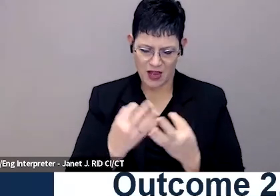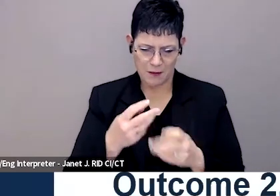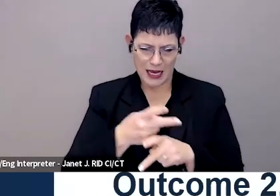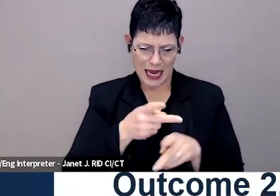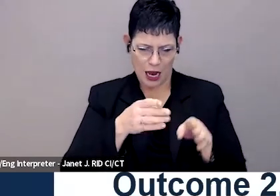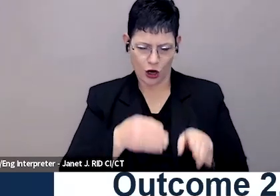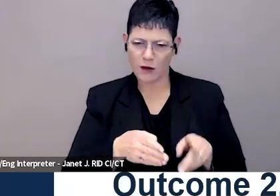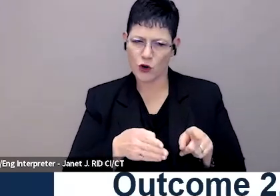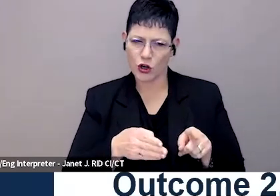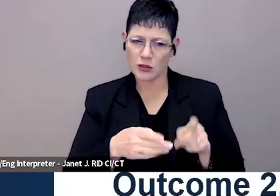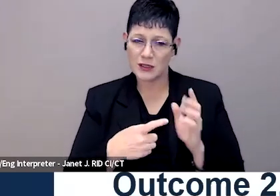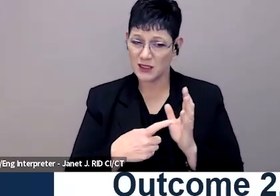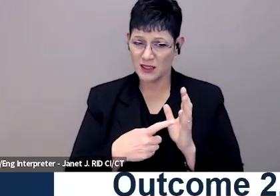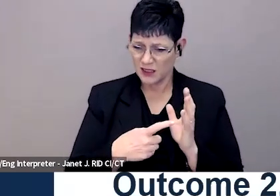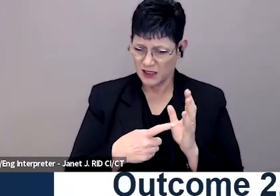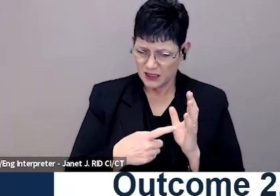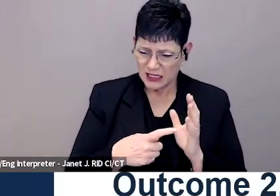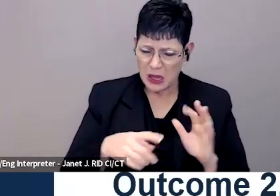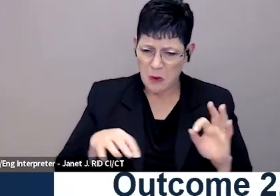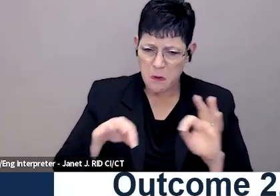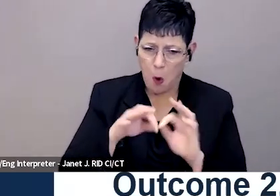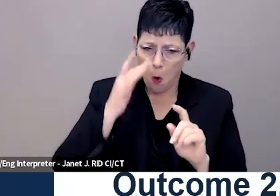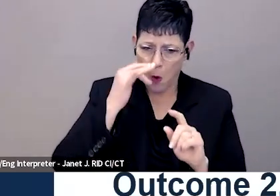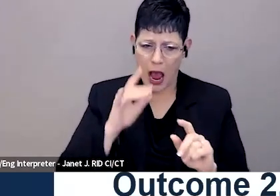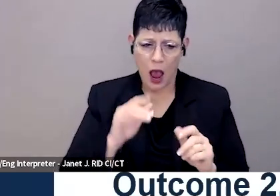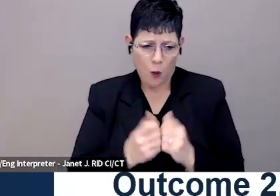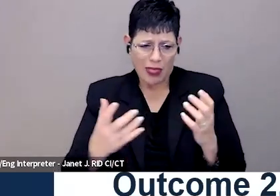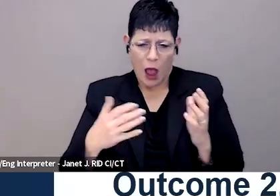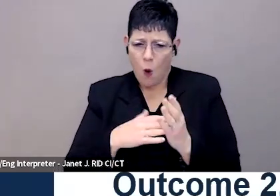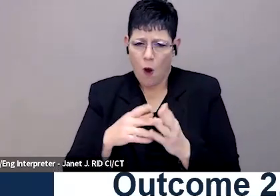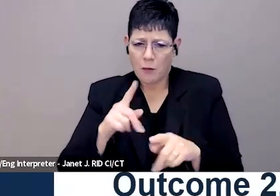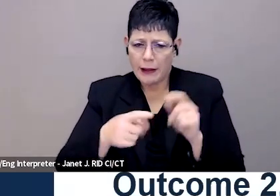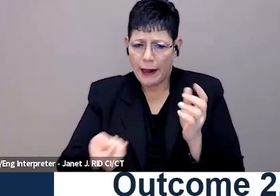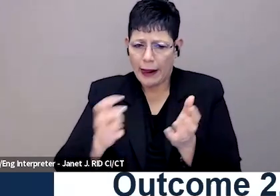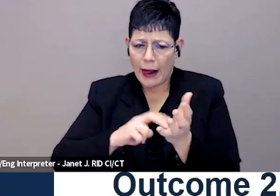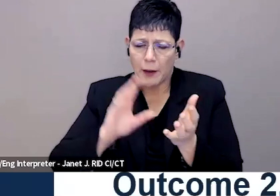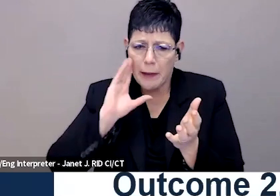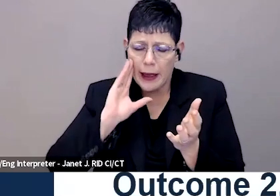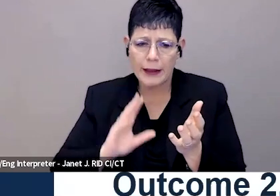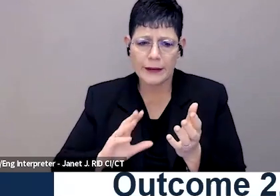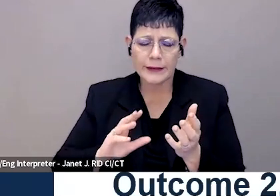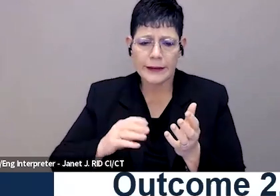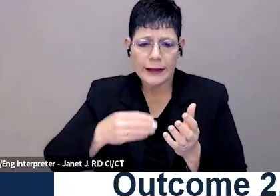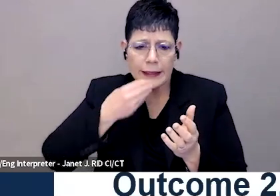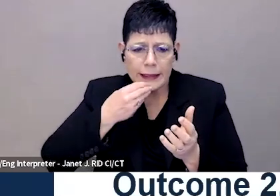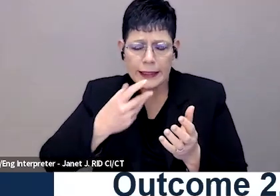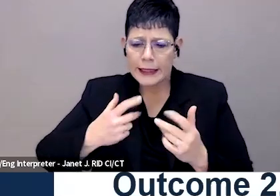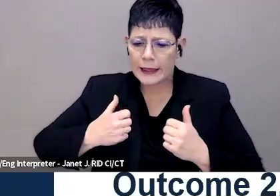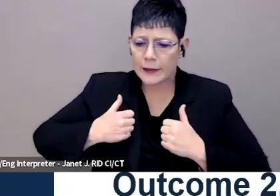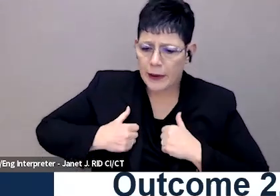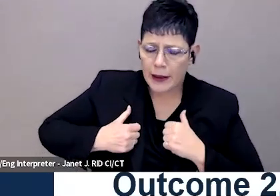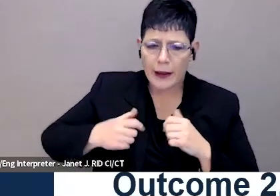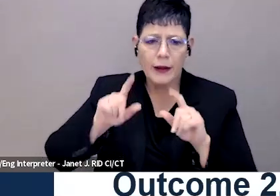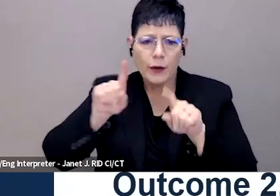getting out of bed, eating, taking their medications, getting to the doctor or other providers, following a treatment